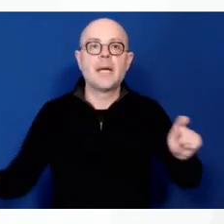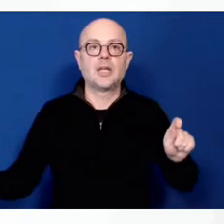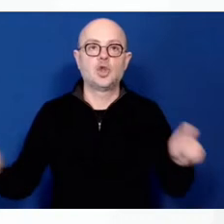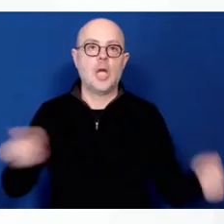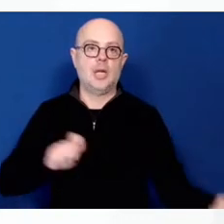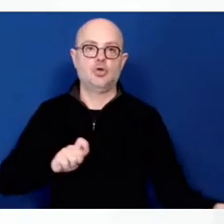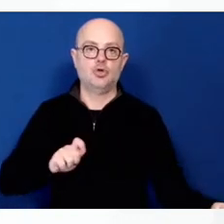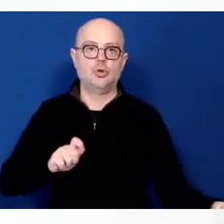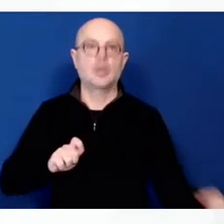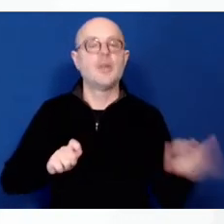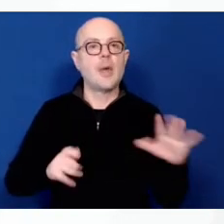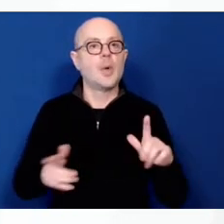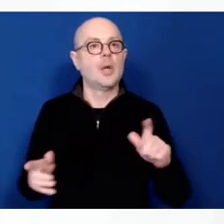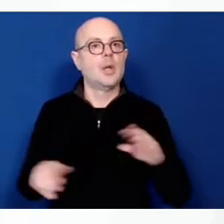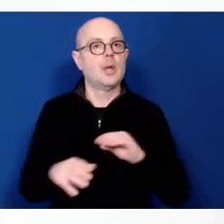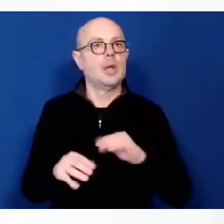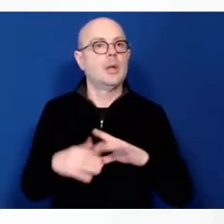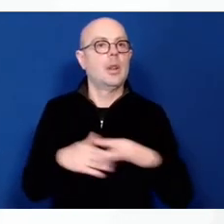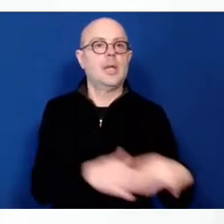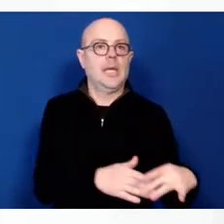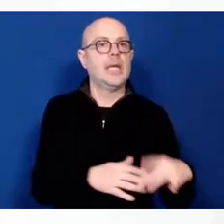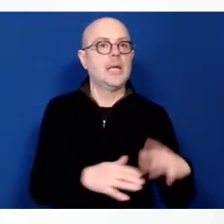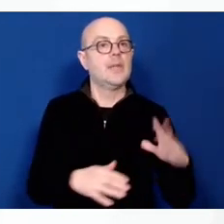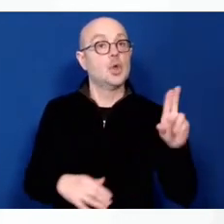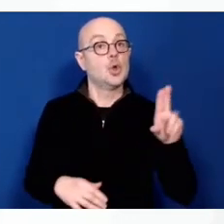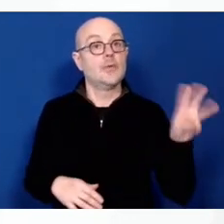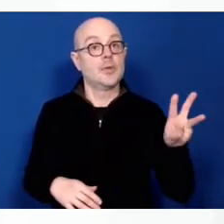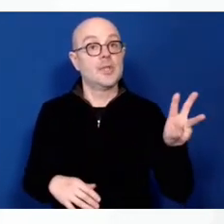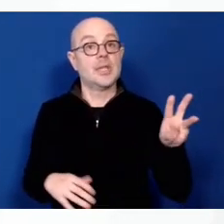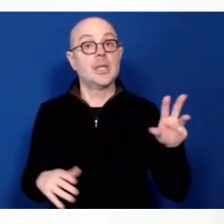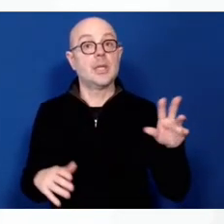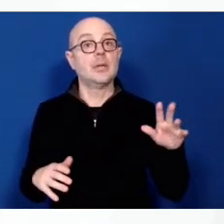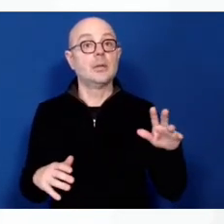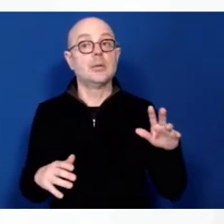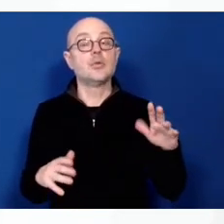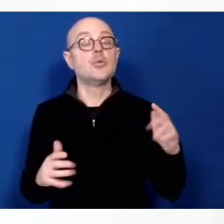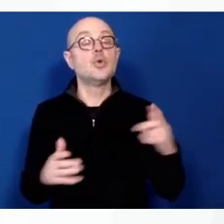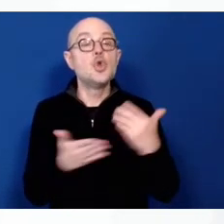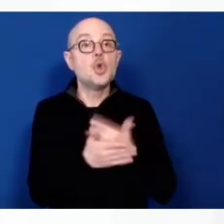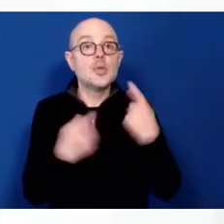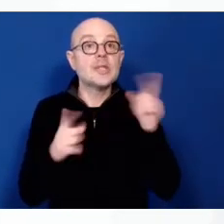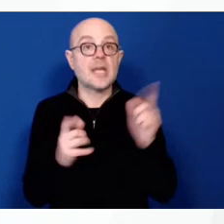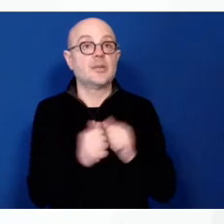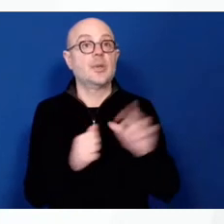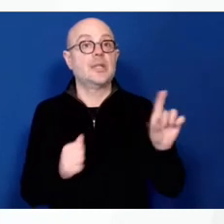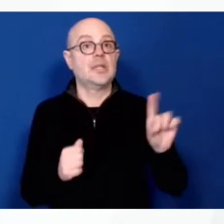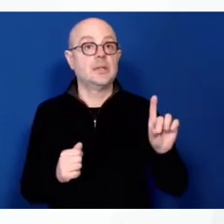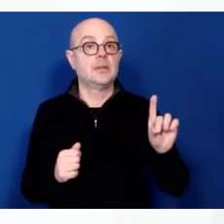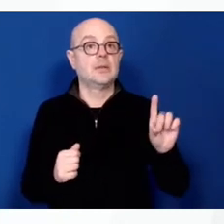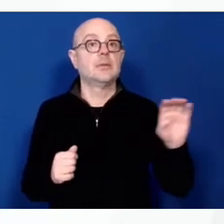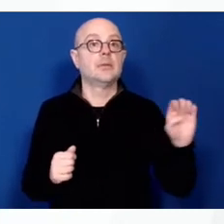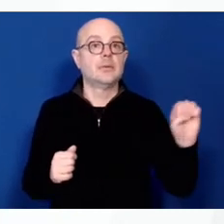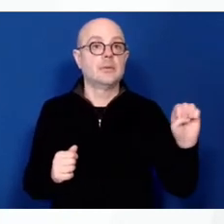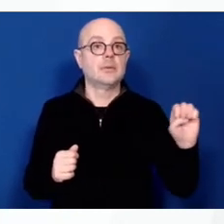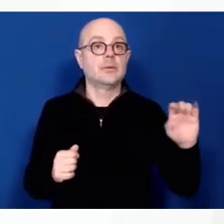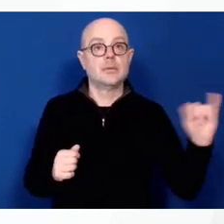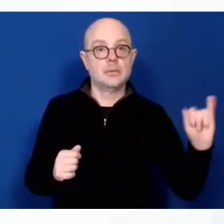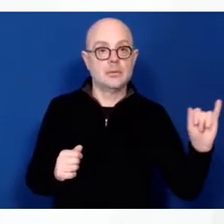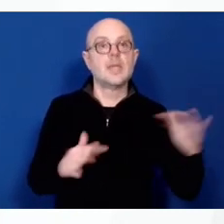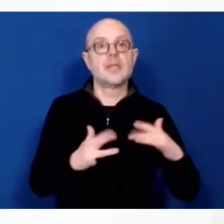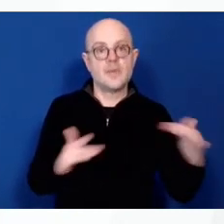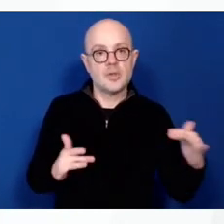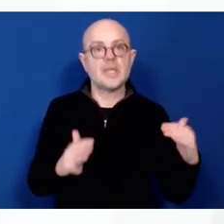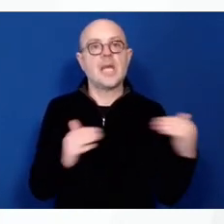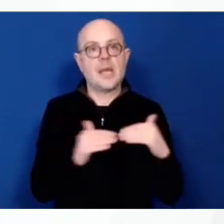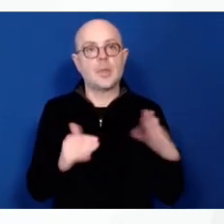university diversity, equity, and inclusion efforts to new levels of success and sustainability. We must, too,